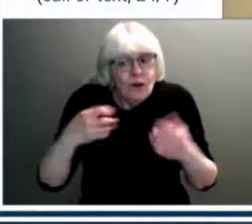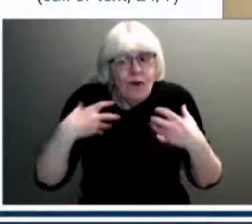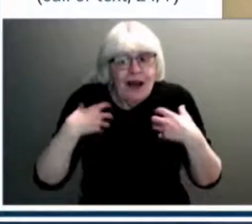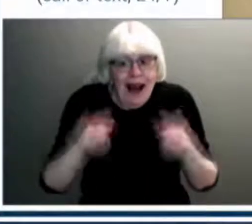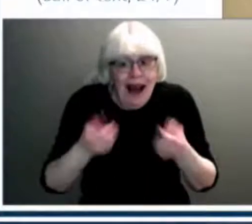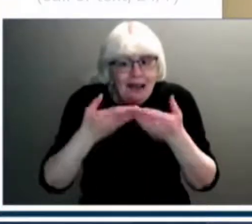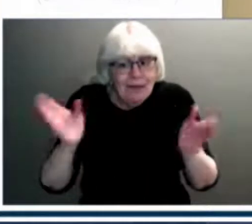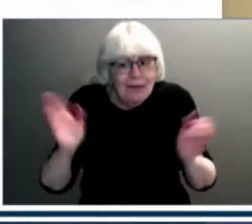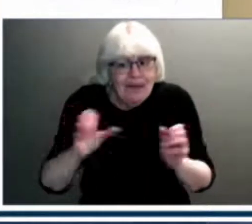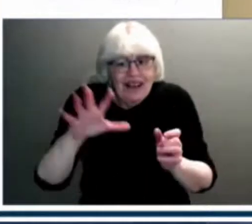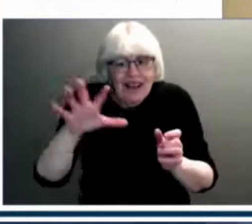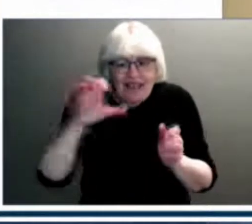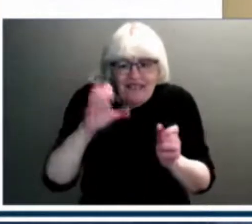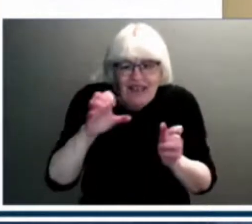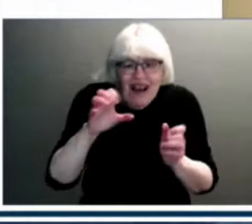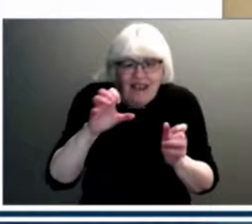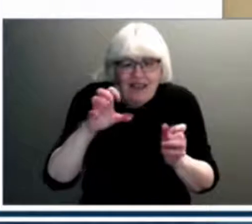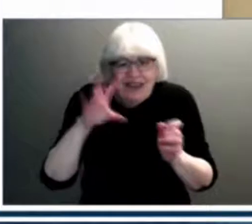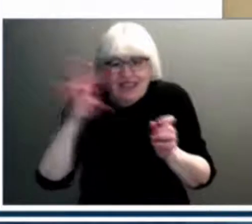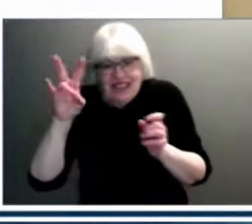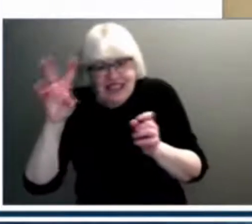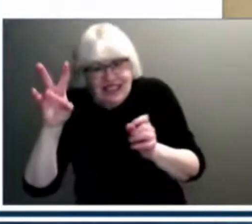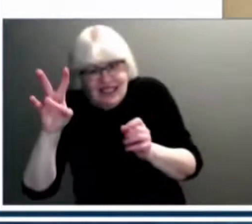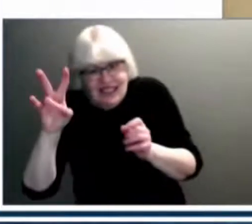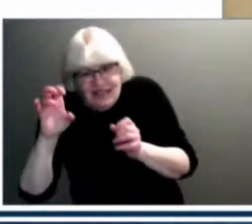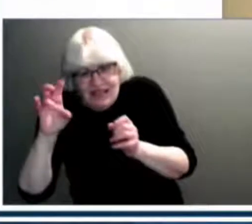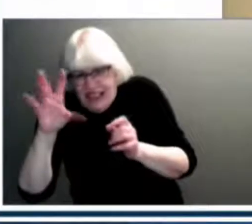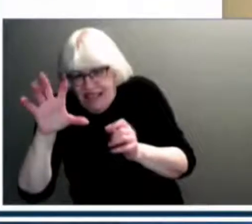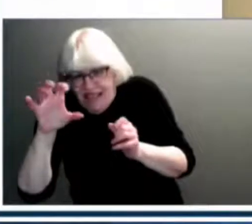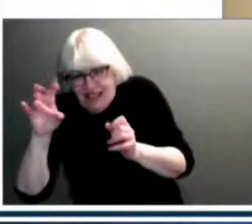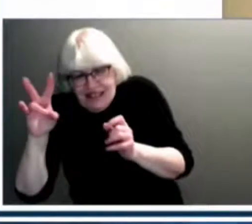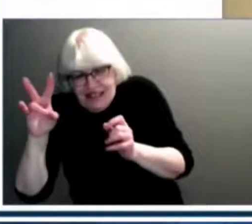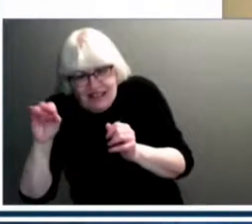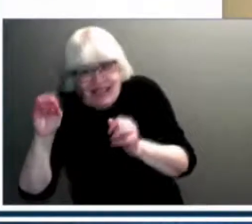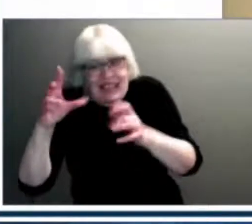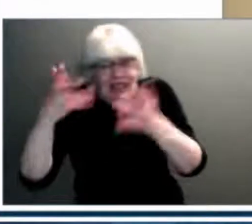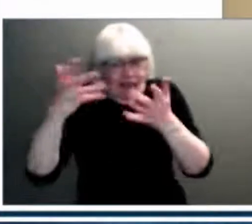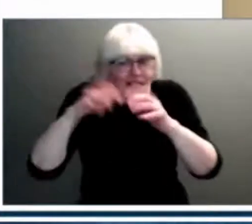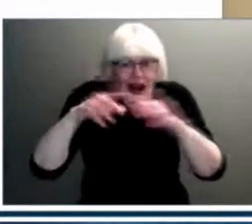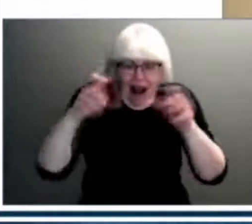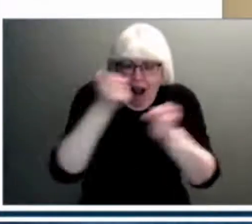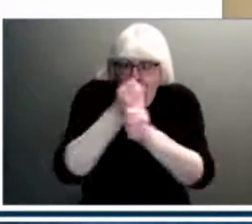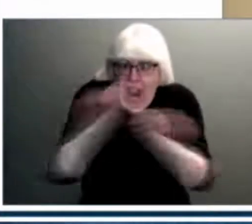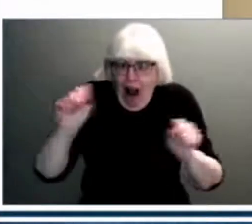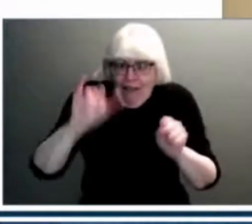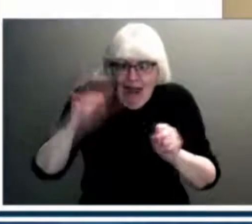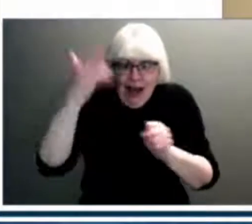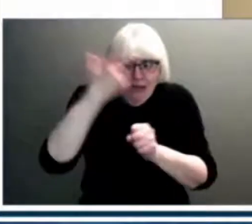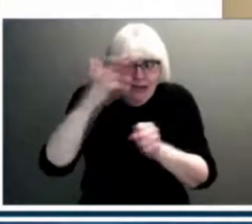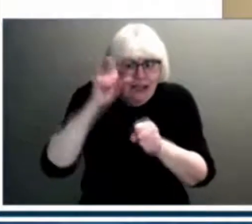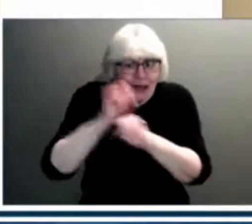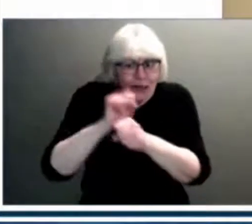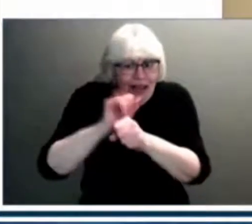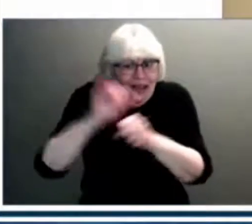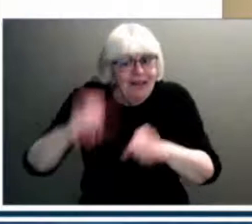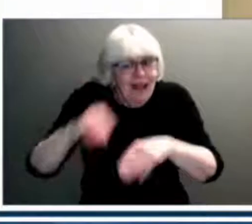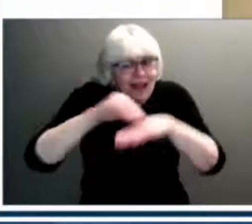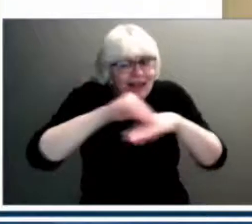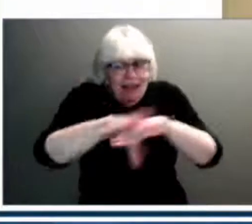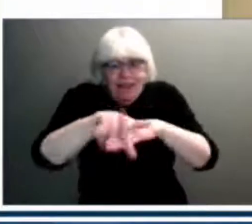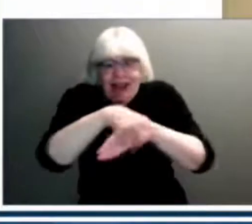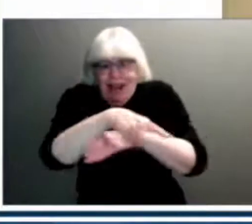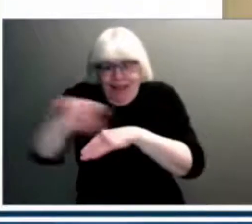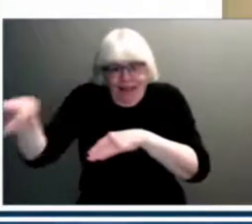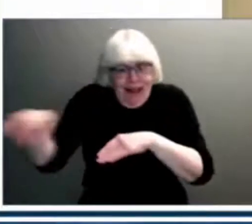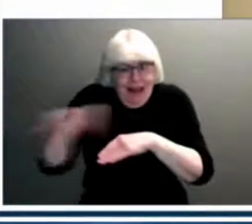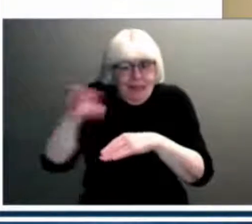to COVID. These shortages are happening across the entire health system, from long-term care and home care to emergency health